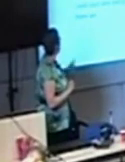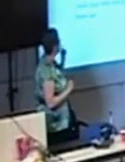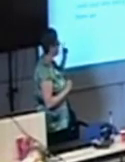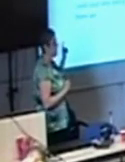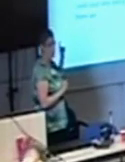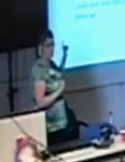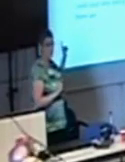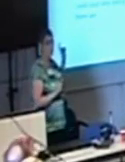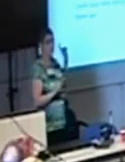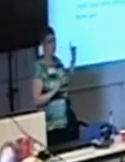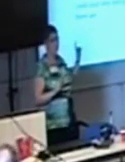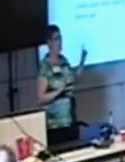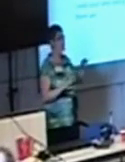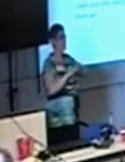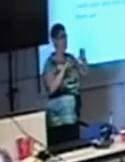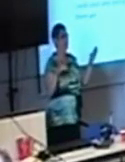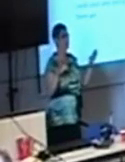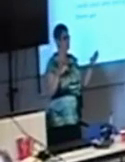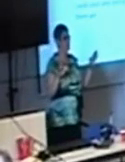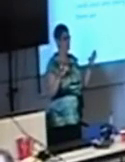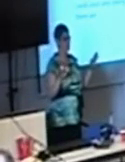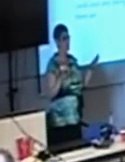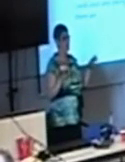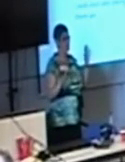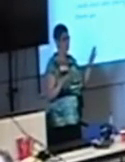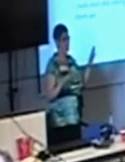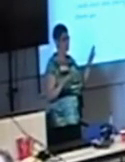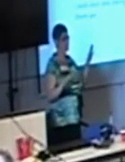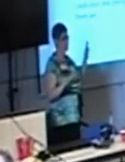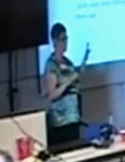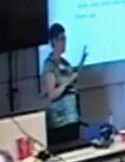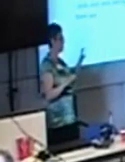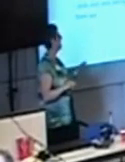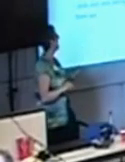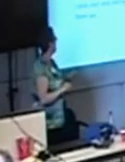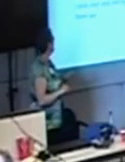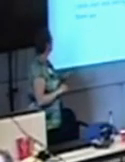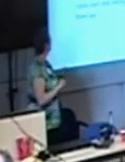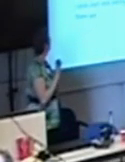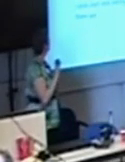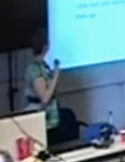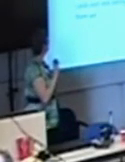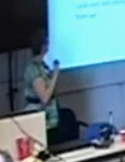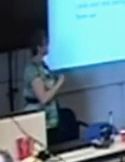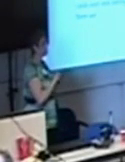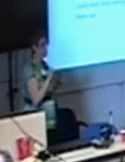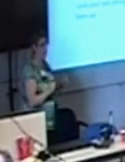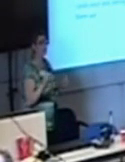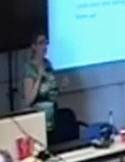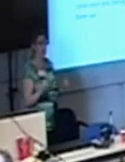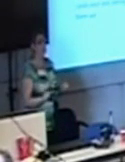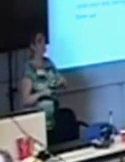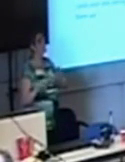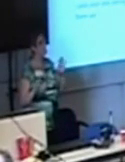And the home signer I'm going to show you is the absolute best one of this group. And he has